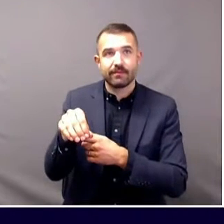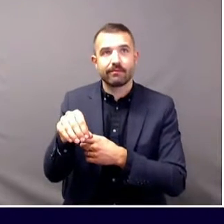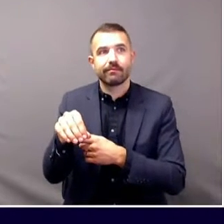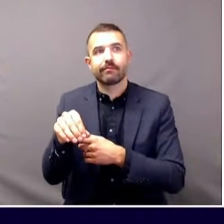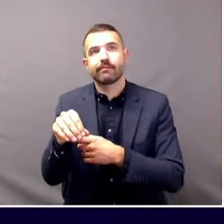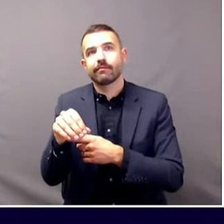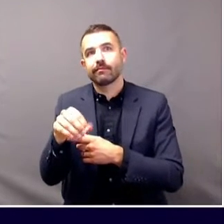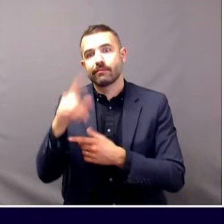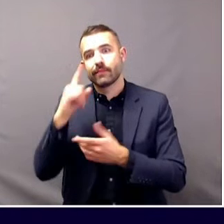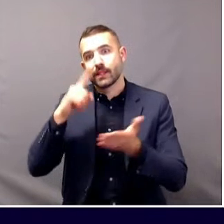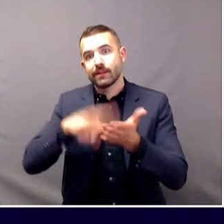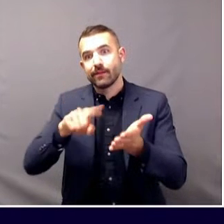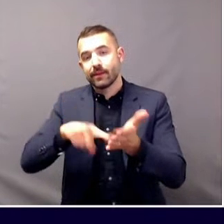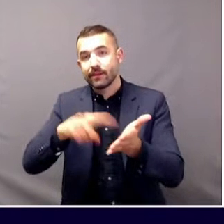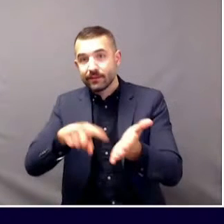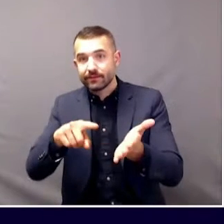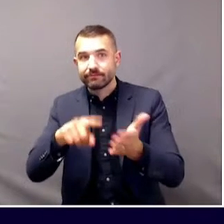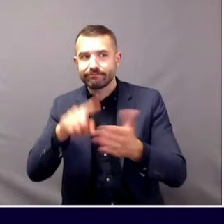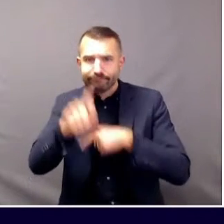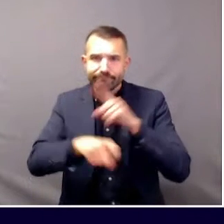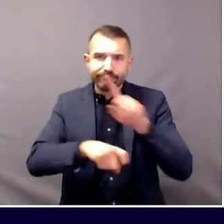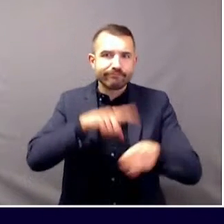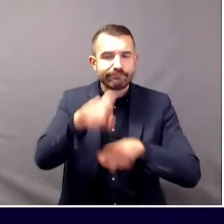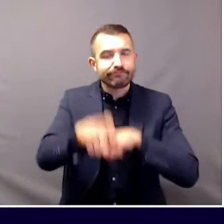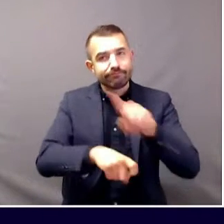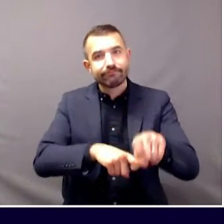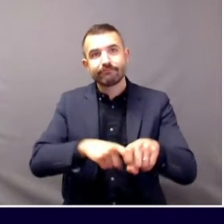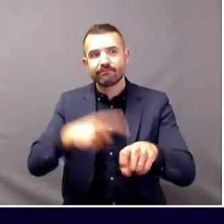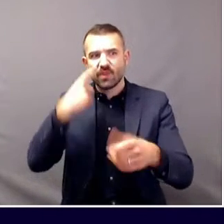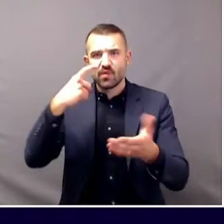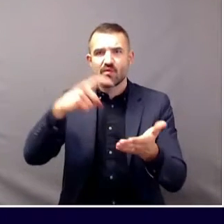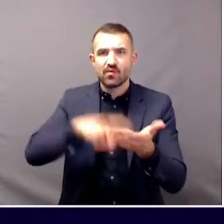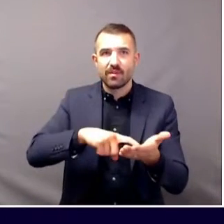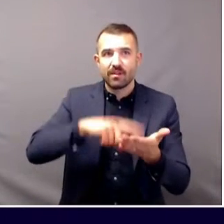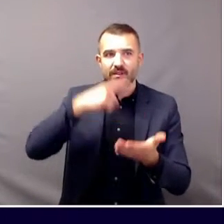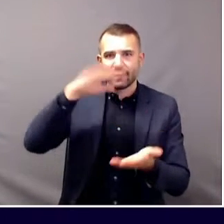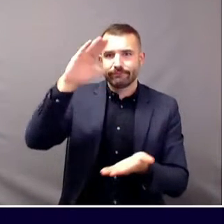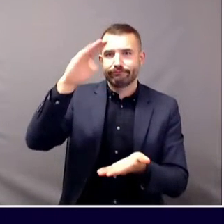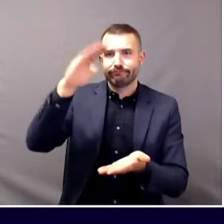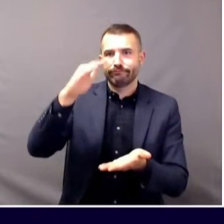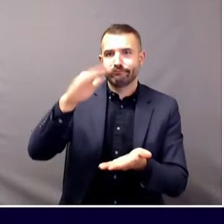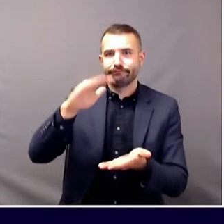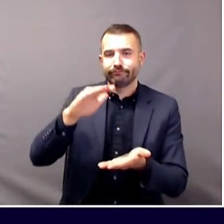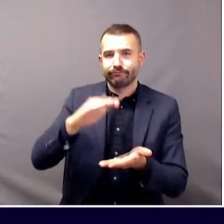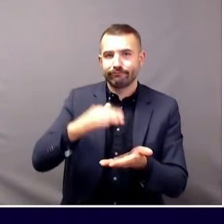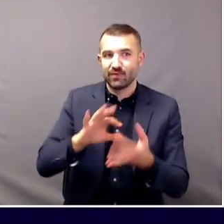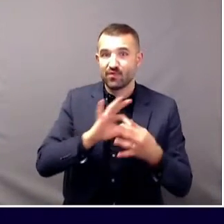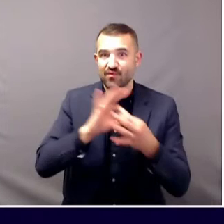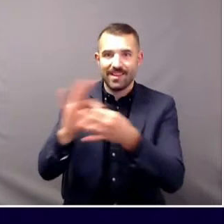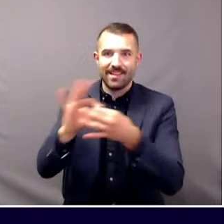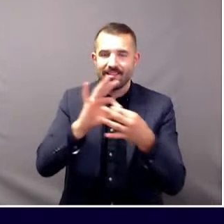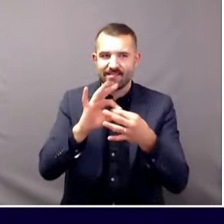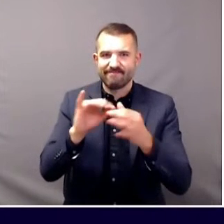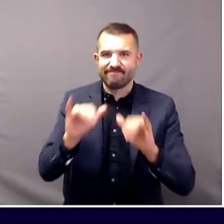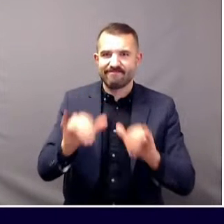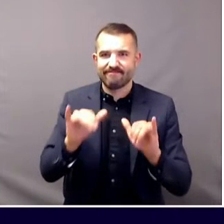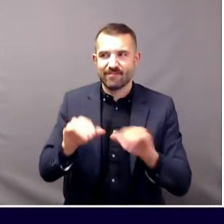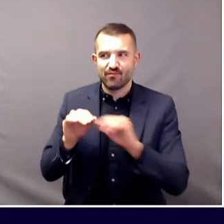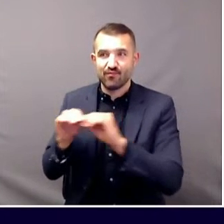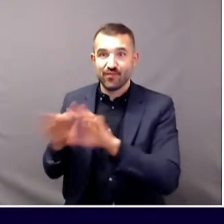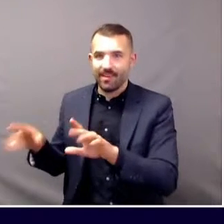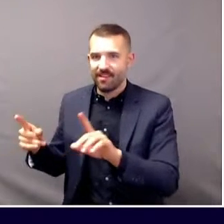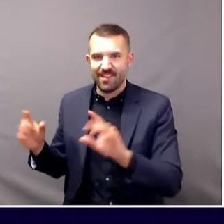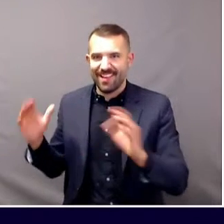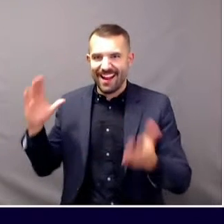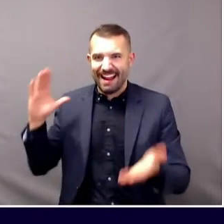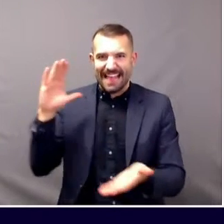investigation are preliminarily apparent as being associated with an outbreak. The number varies from day to